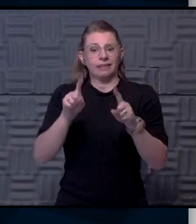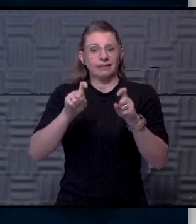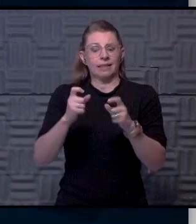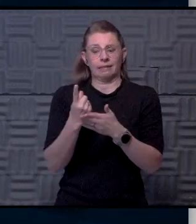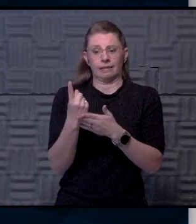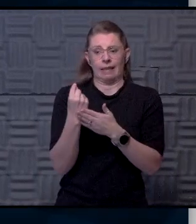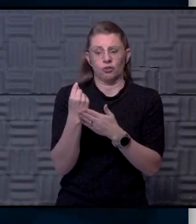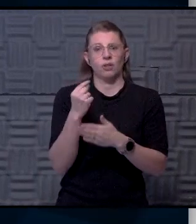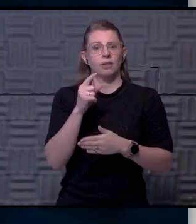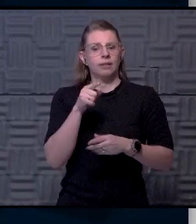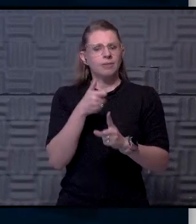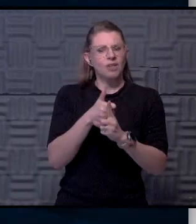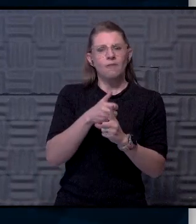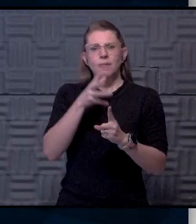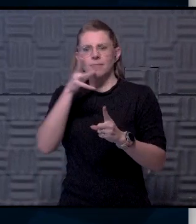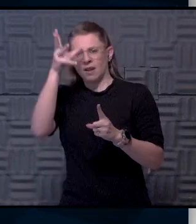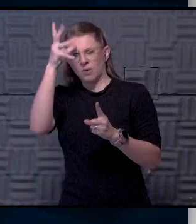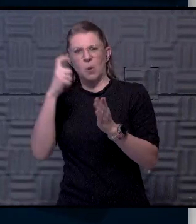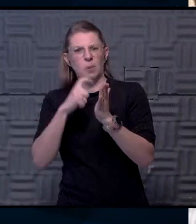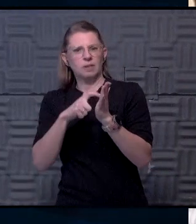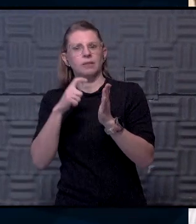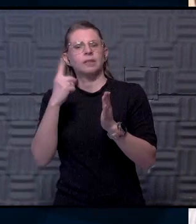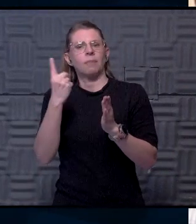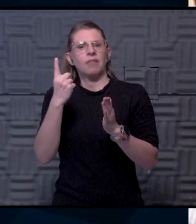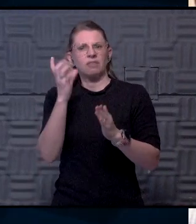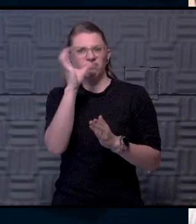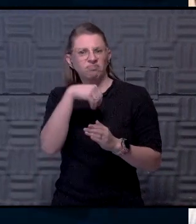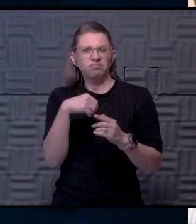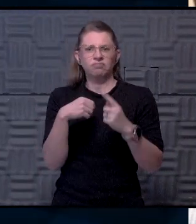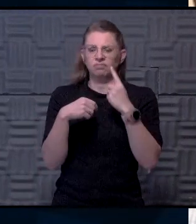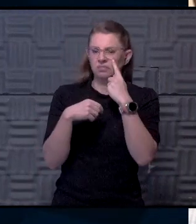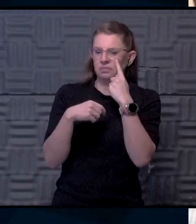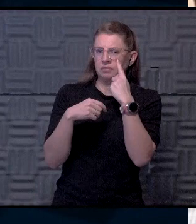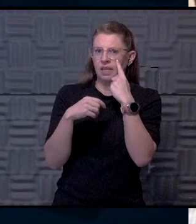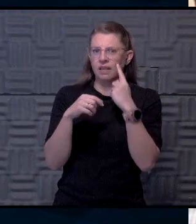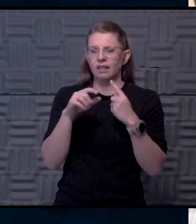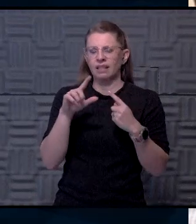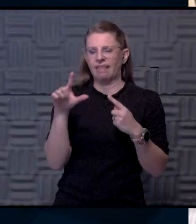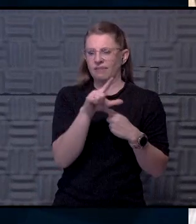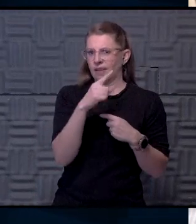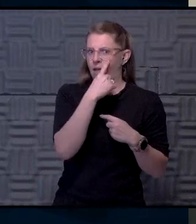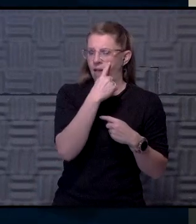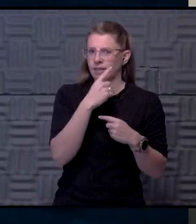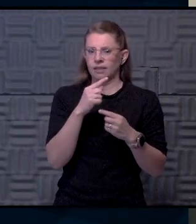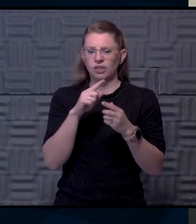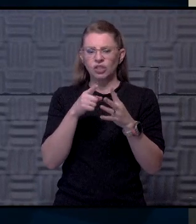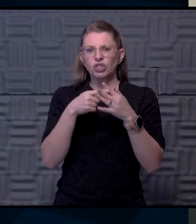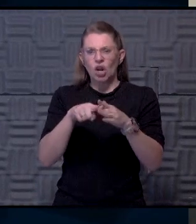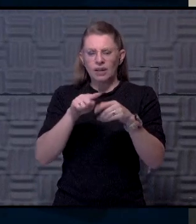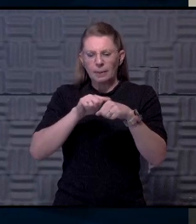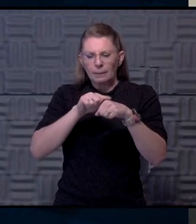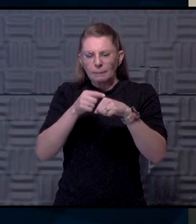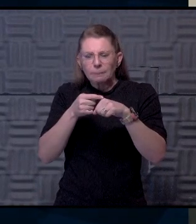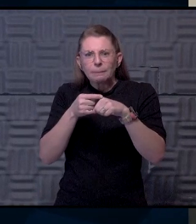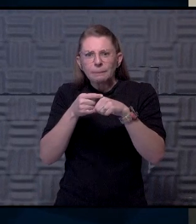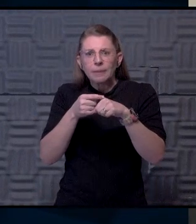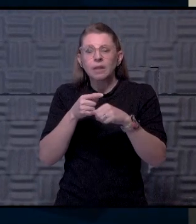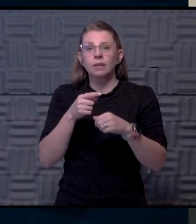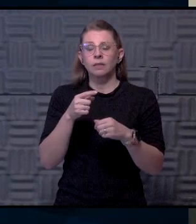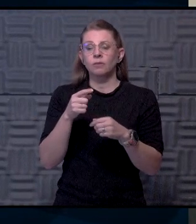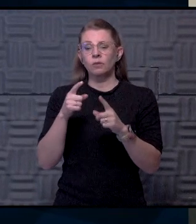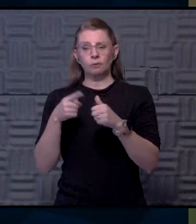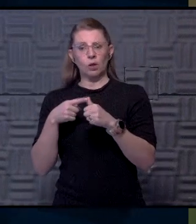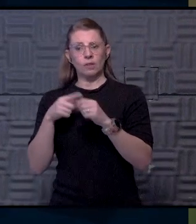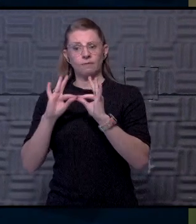parents noticed something strange under his left eye. It was a little bump. It started as a little bump. At first, the family doctor